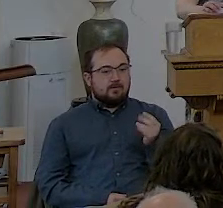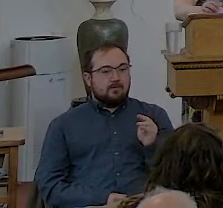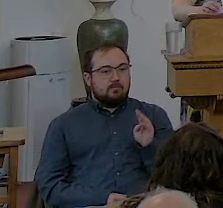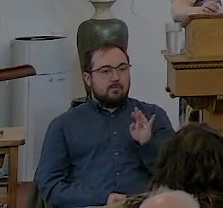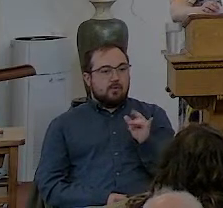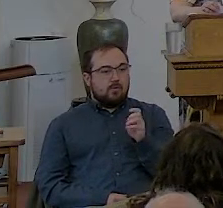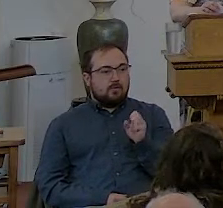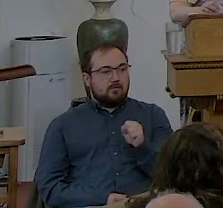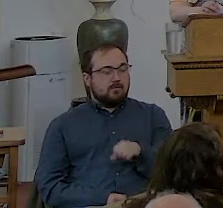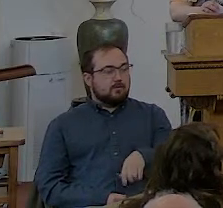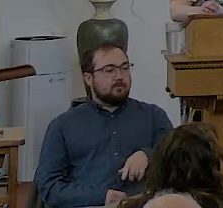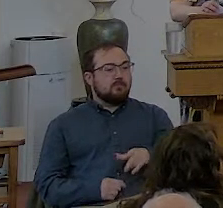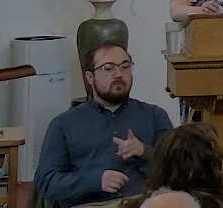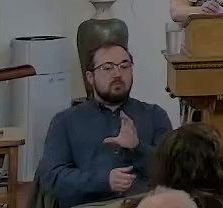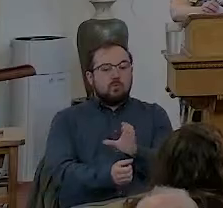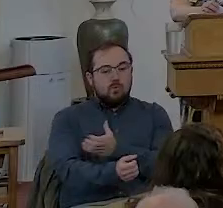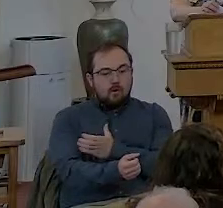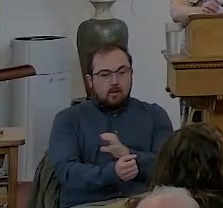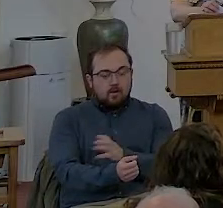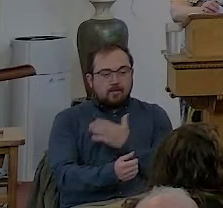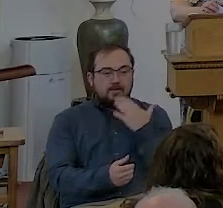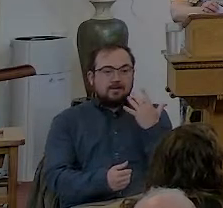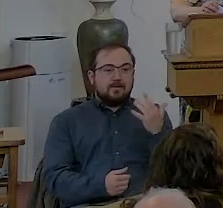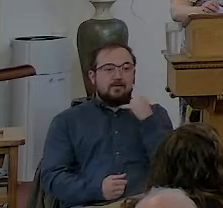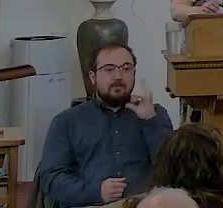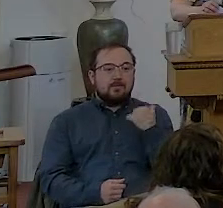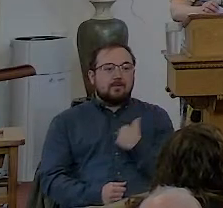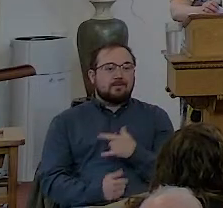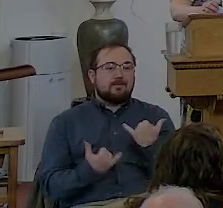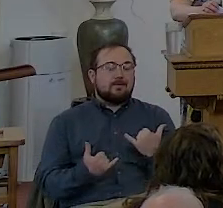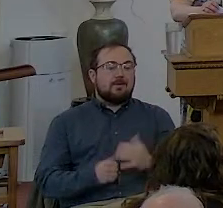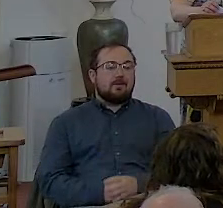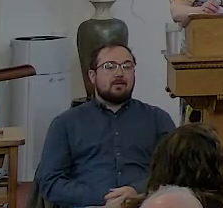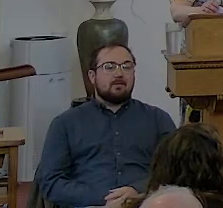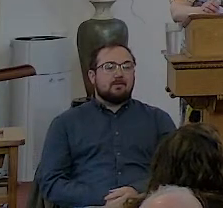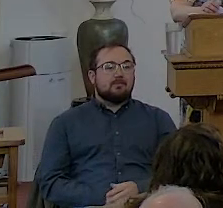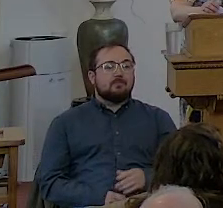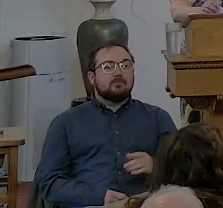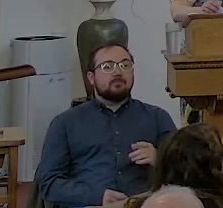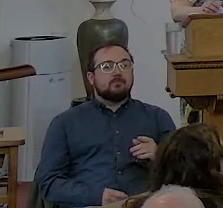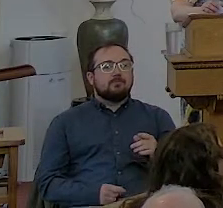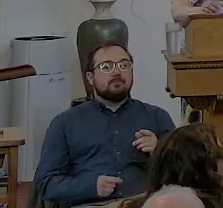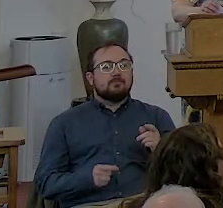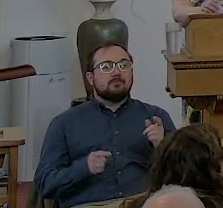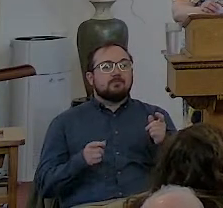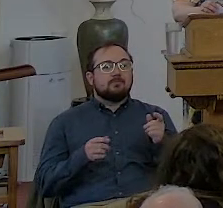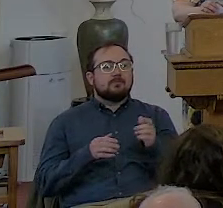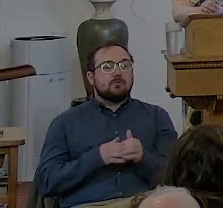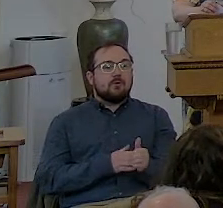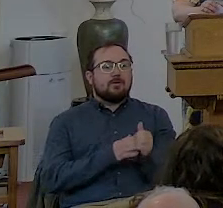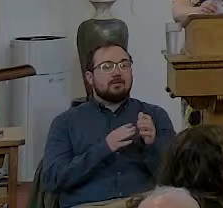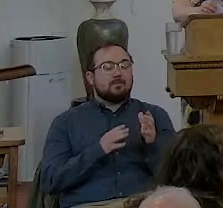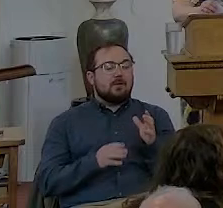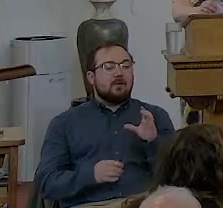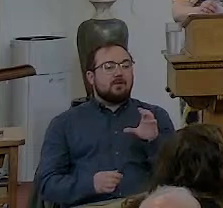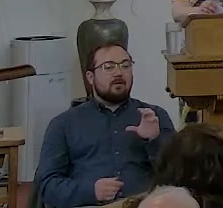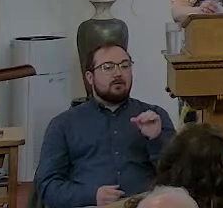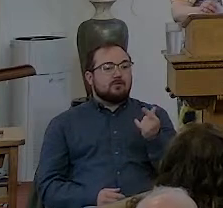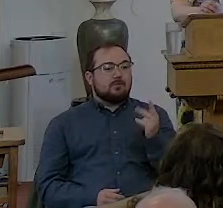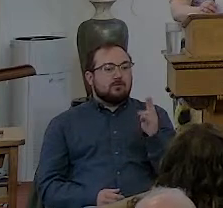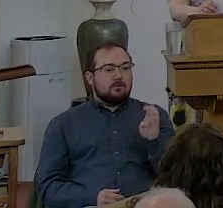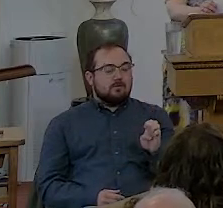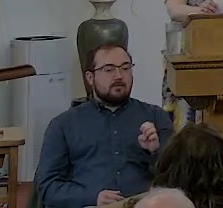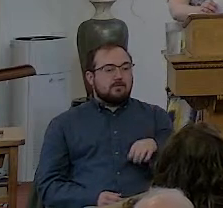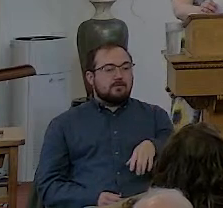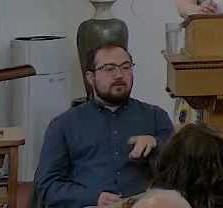Our UUCS choir is singing for us, directed by Grace Curran, and our accompanist is